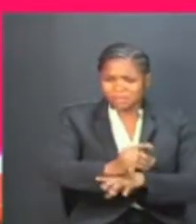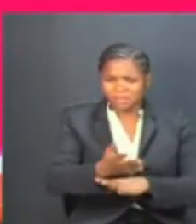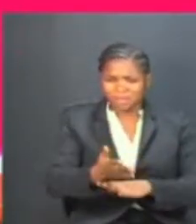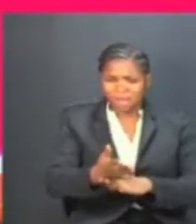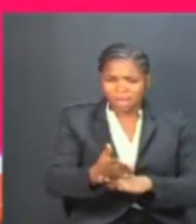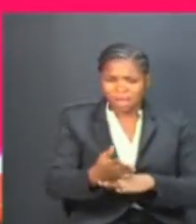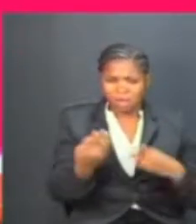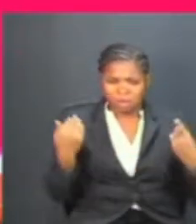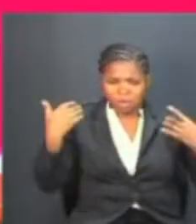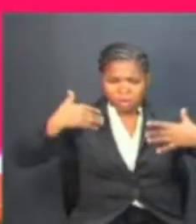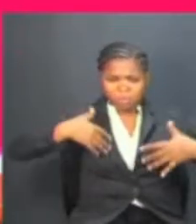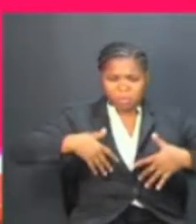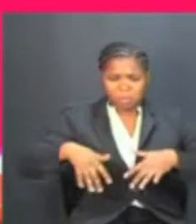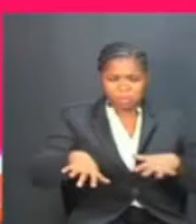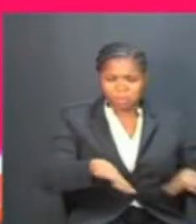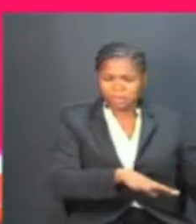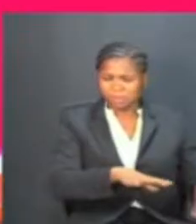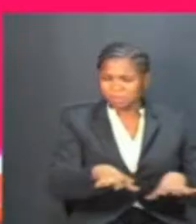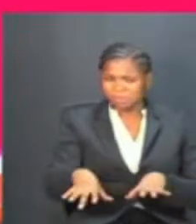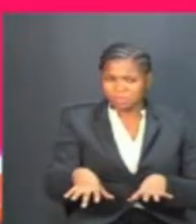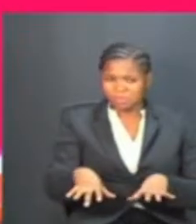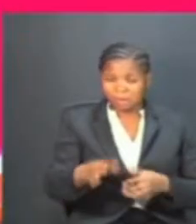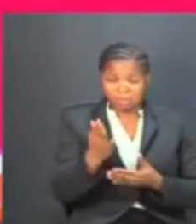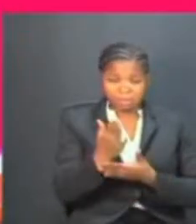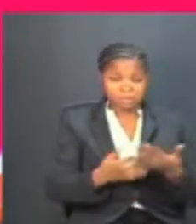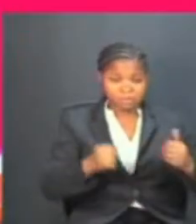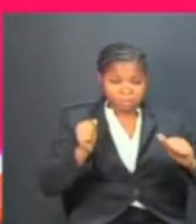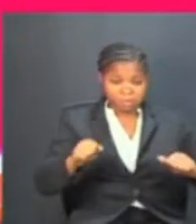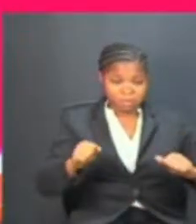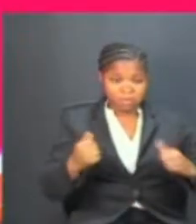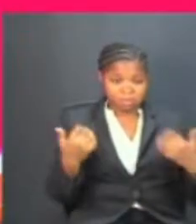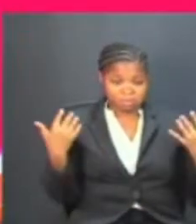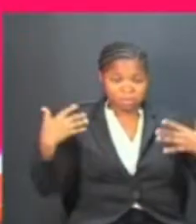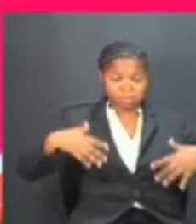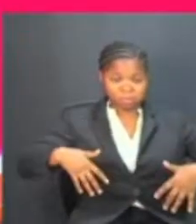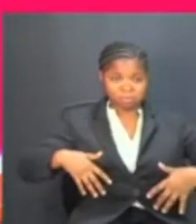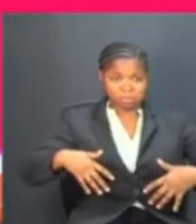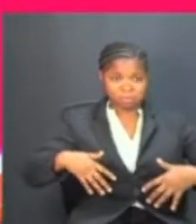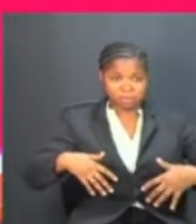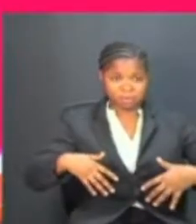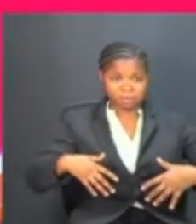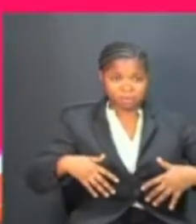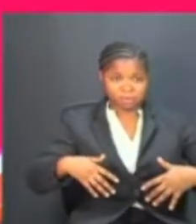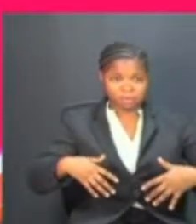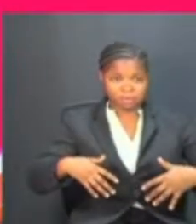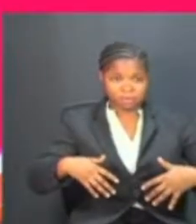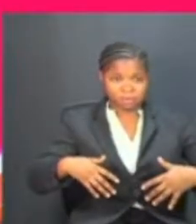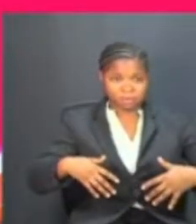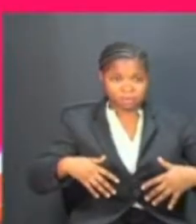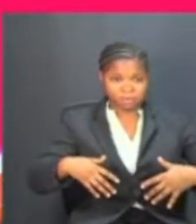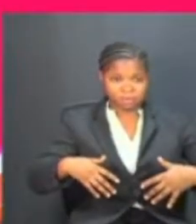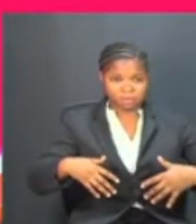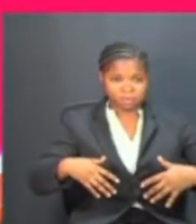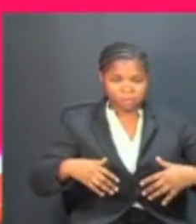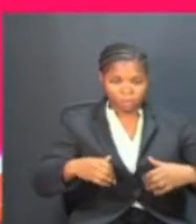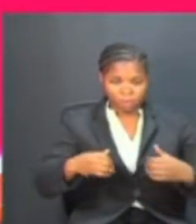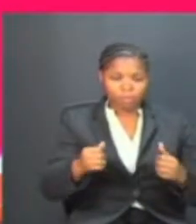Honourable members, some can wear the fugu batakari with 2